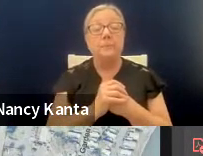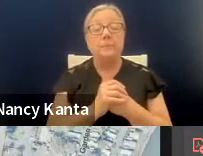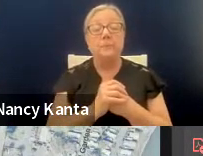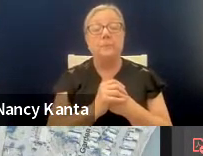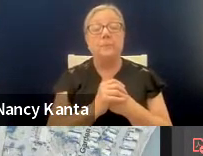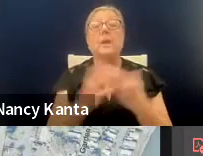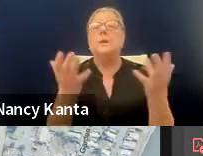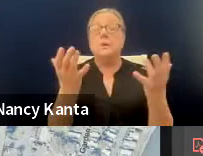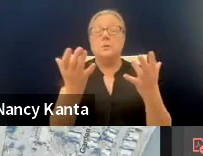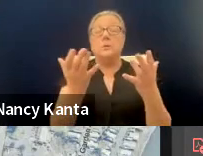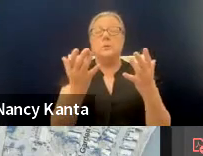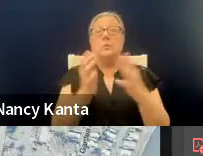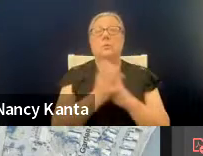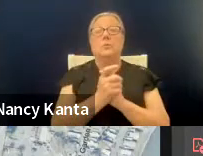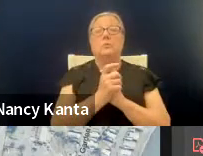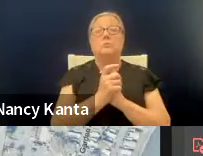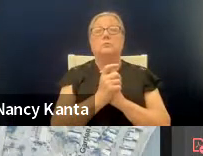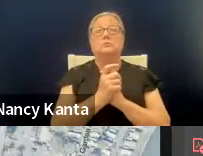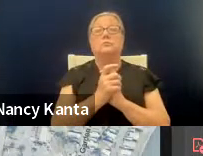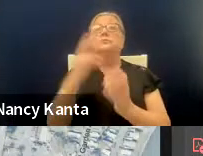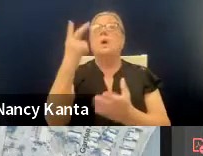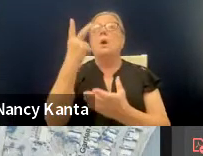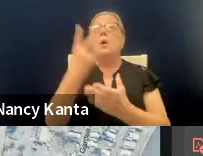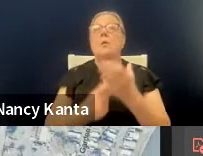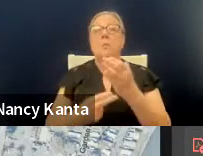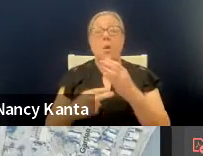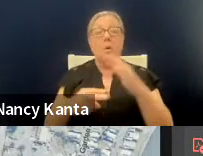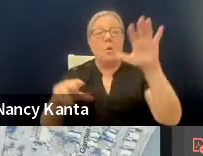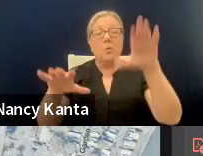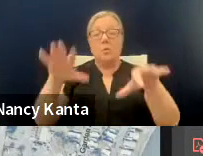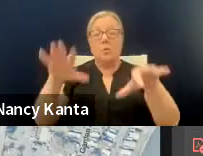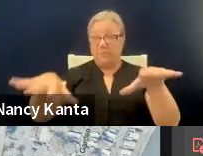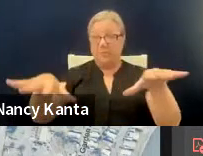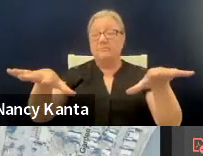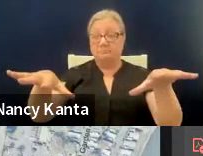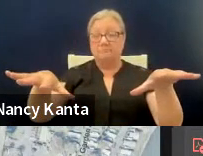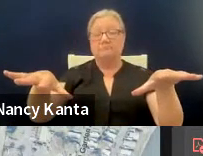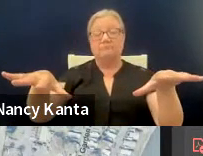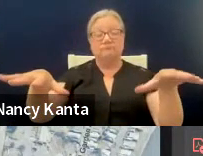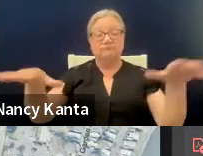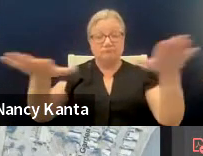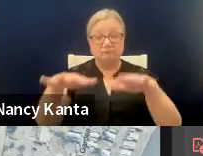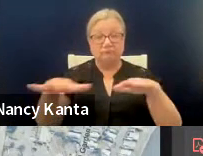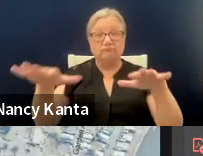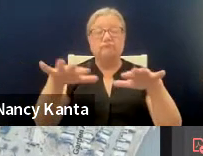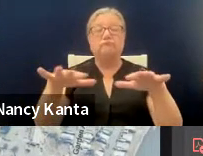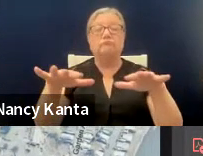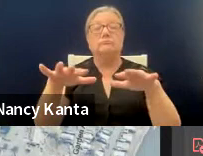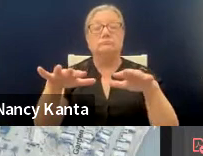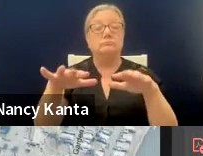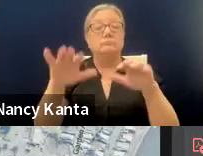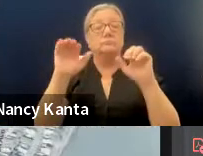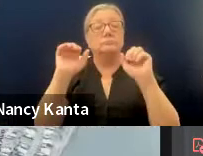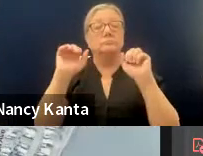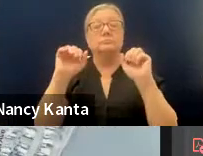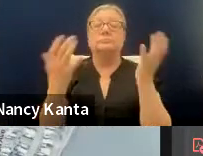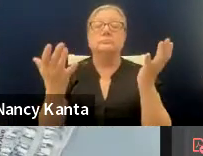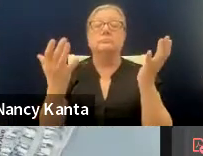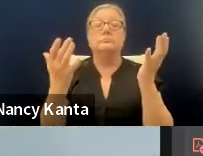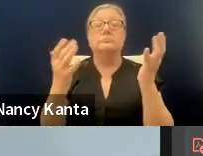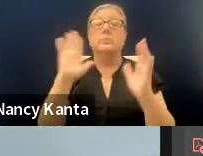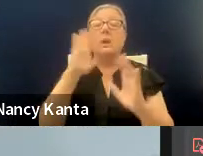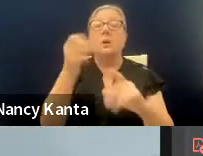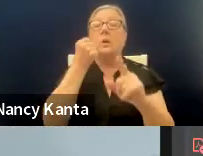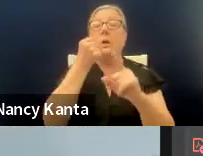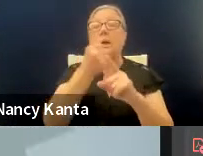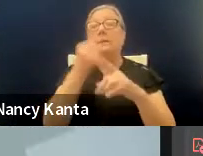mix in both sides with the potential of either business and or property, or excuse